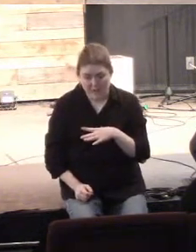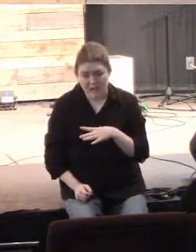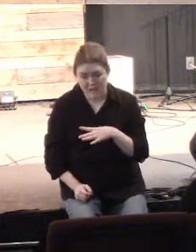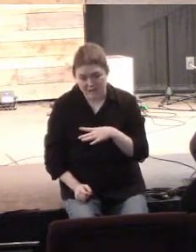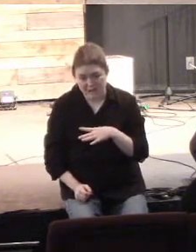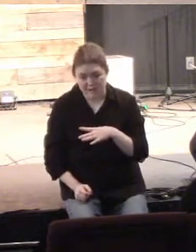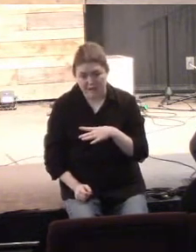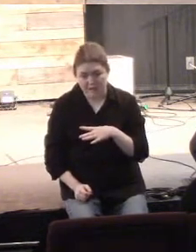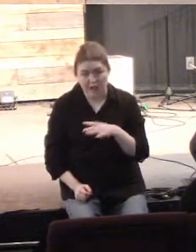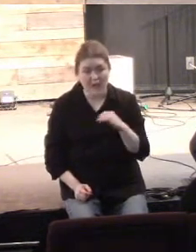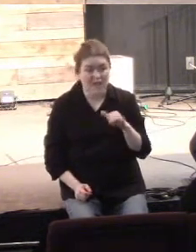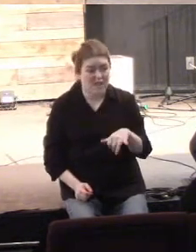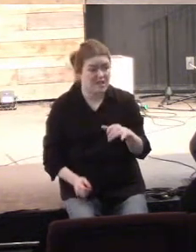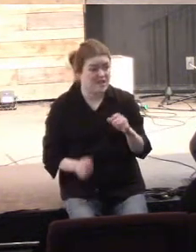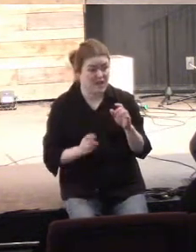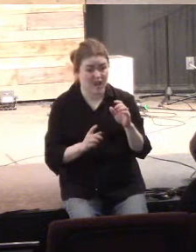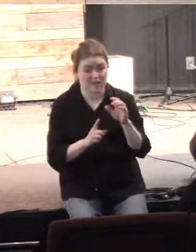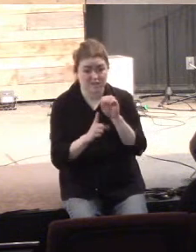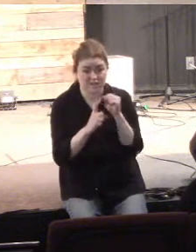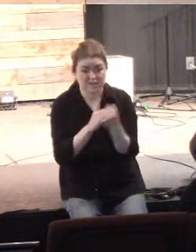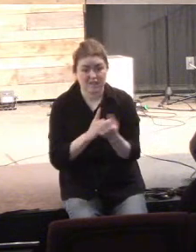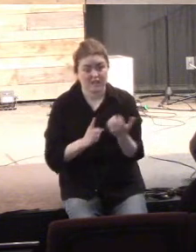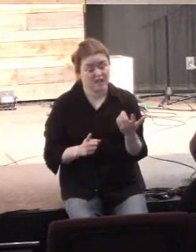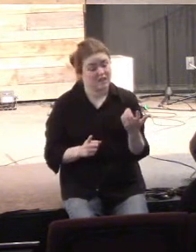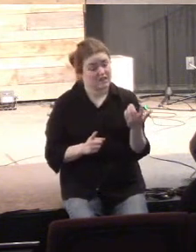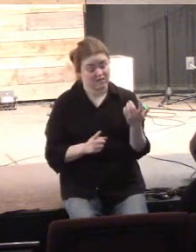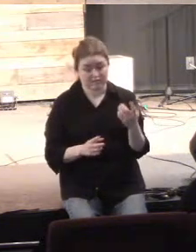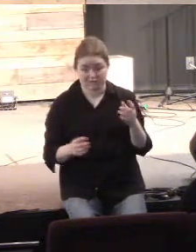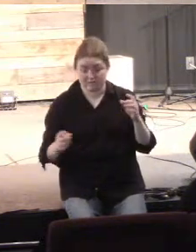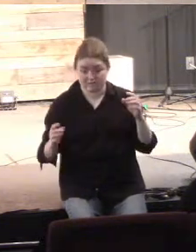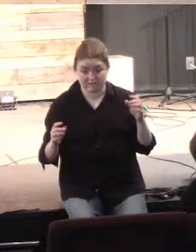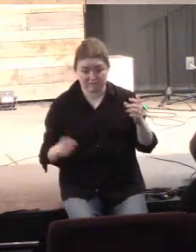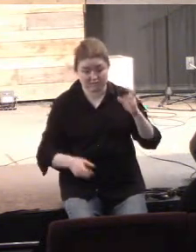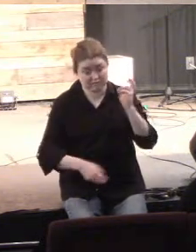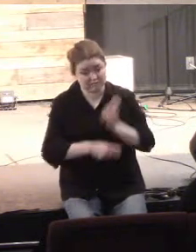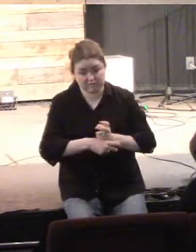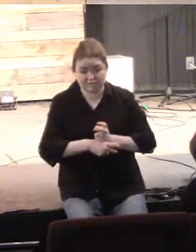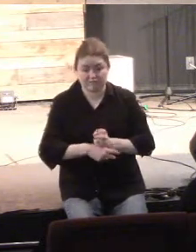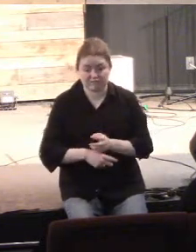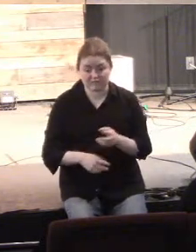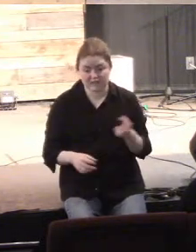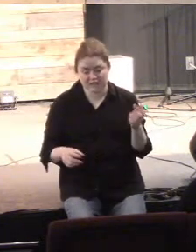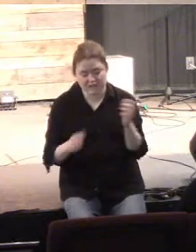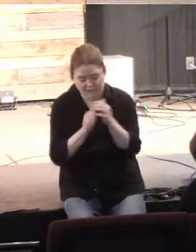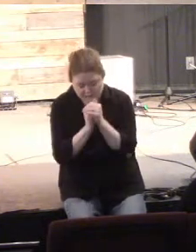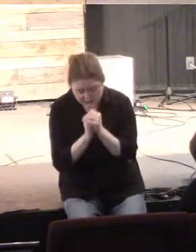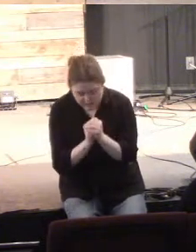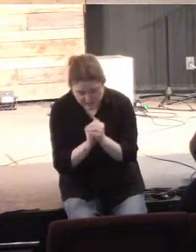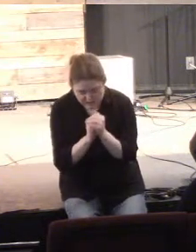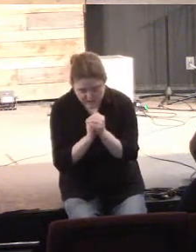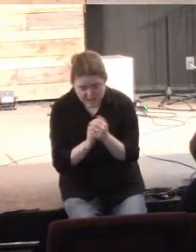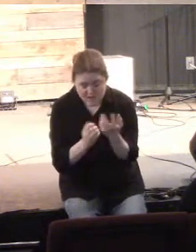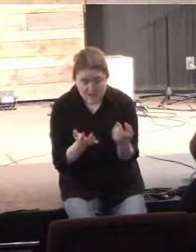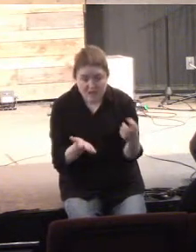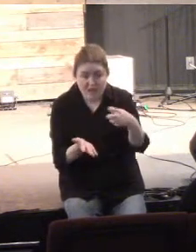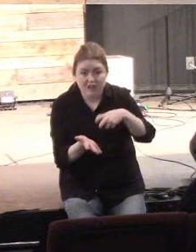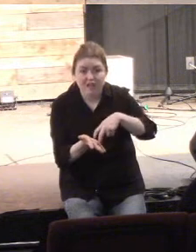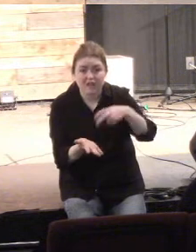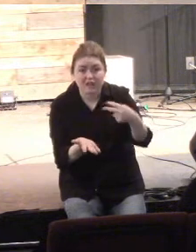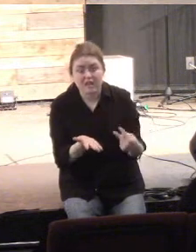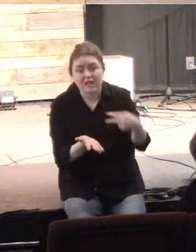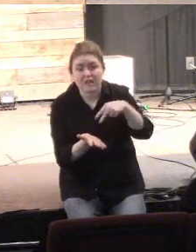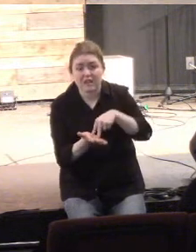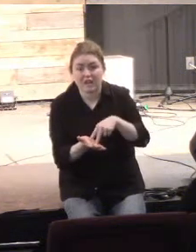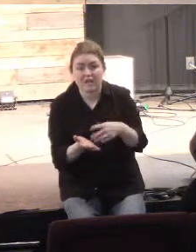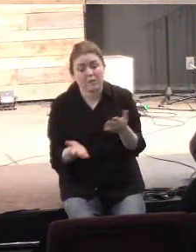What an intense scene, right? He's praying, and he looks up and says, get up. Again, rise up,